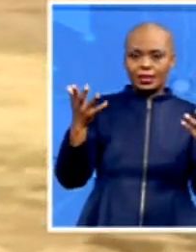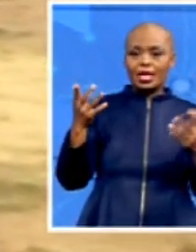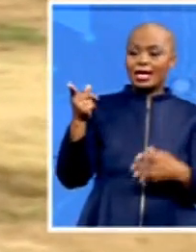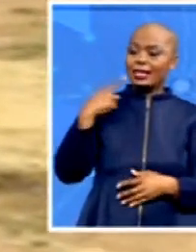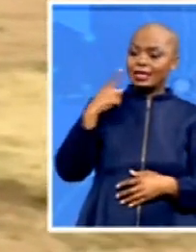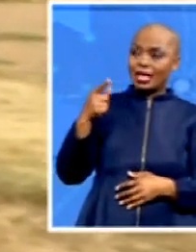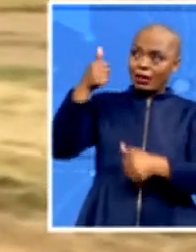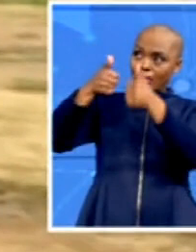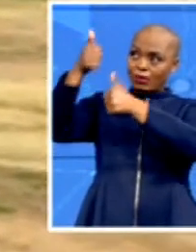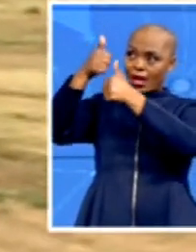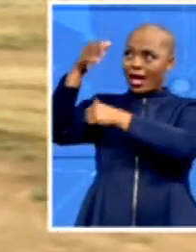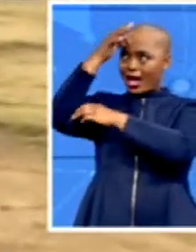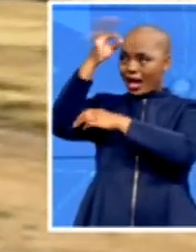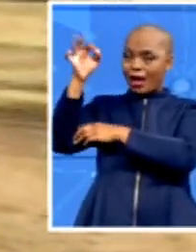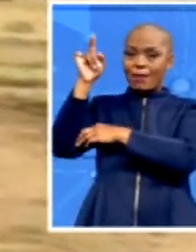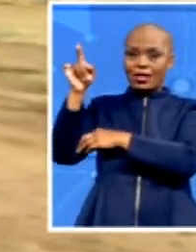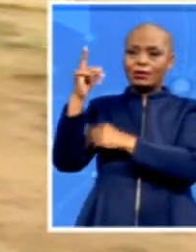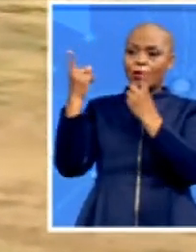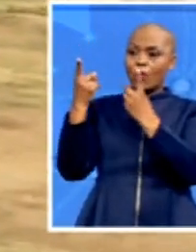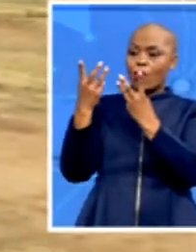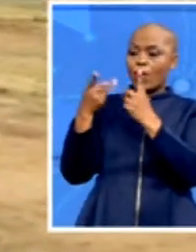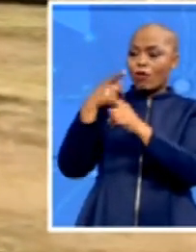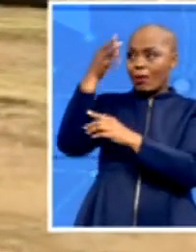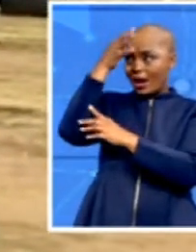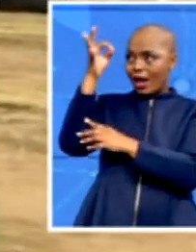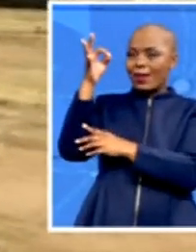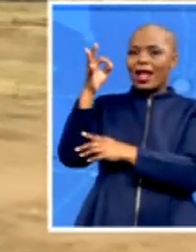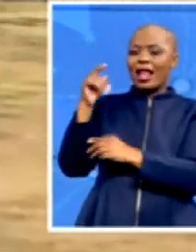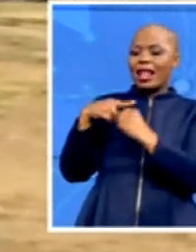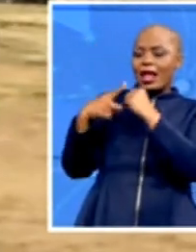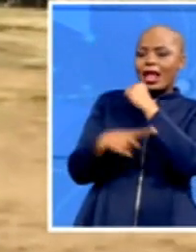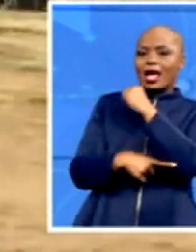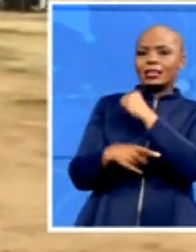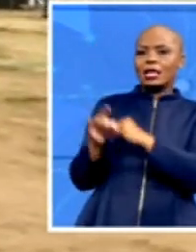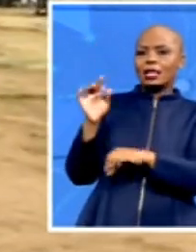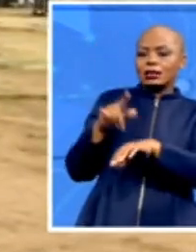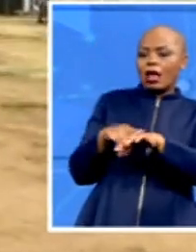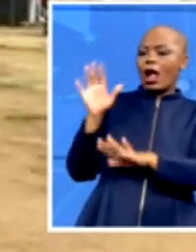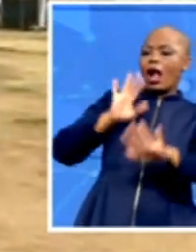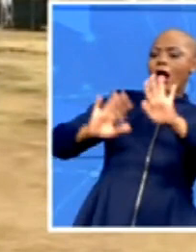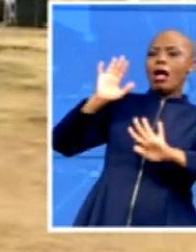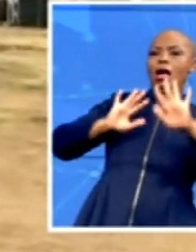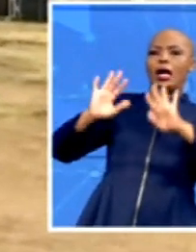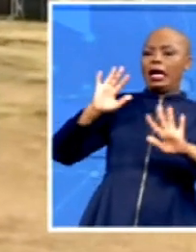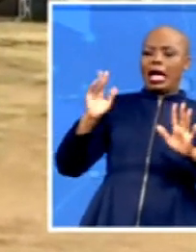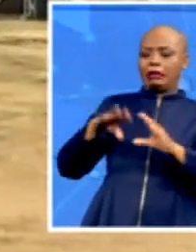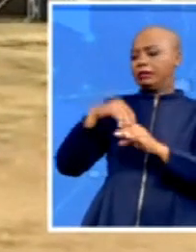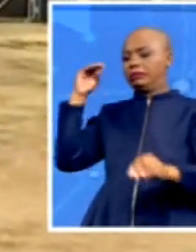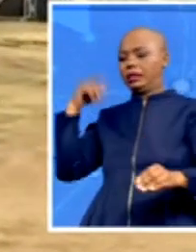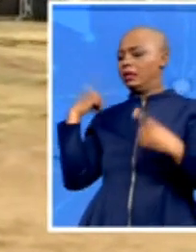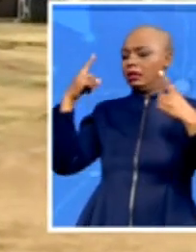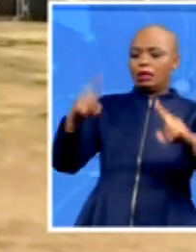last minute they pulled out. Blaine is saying that he had no expected. Also, he had heard a request from